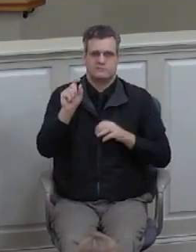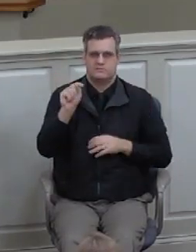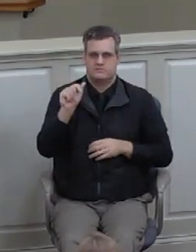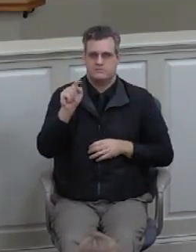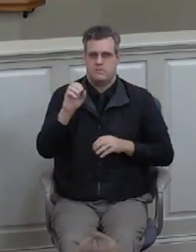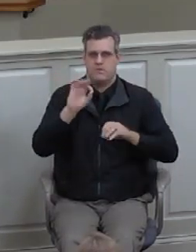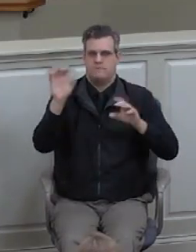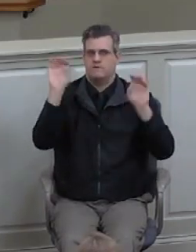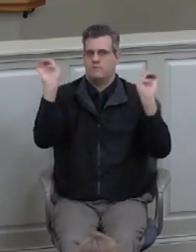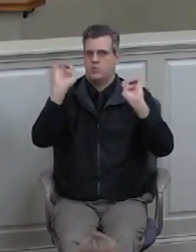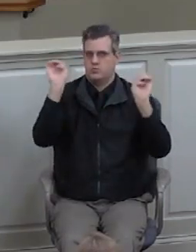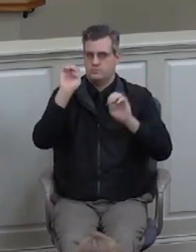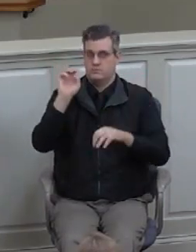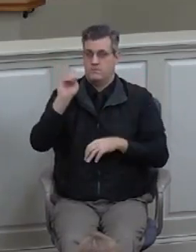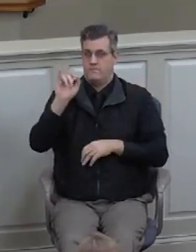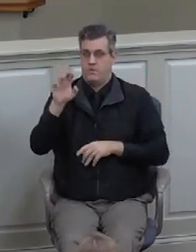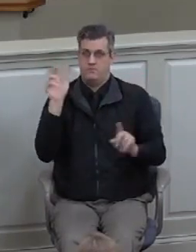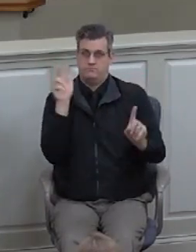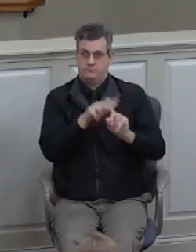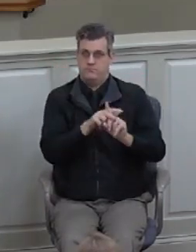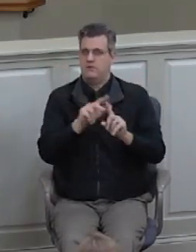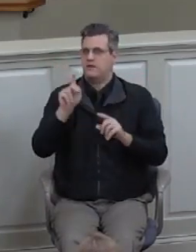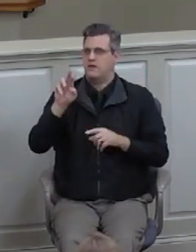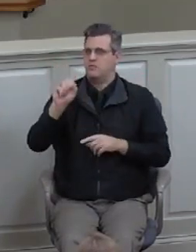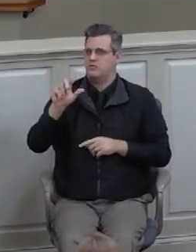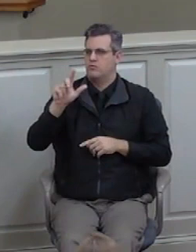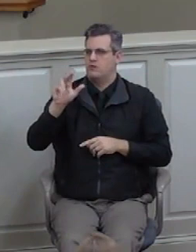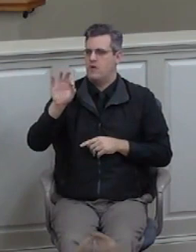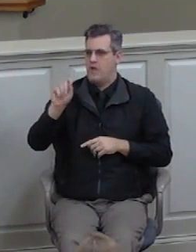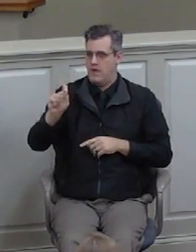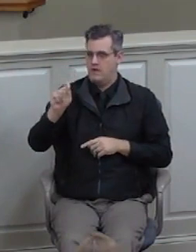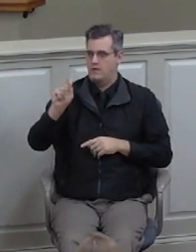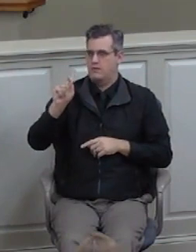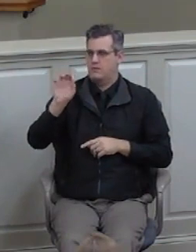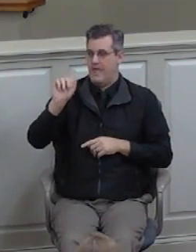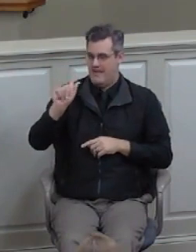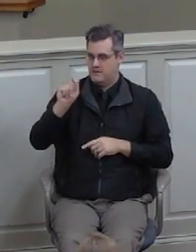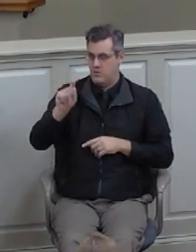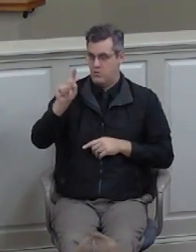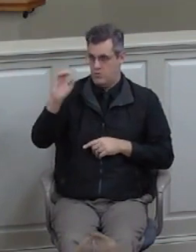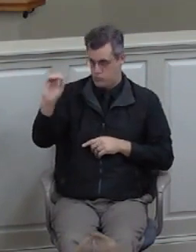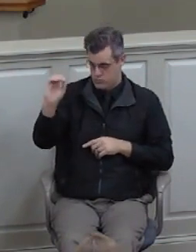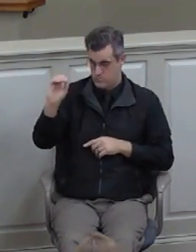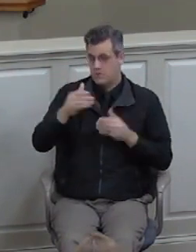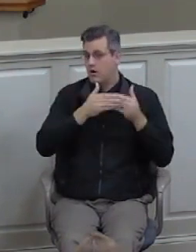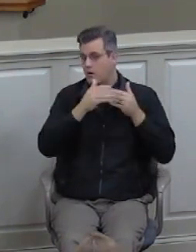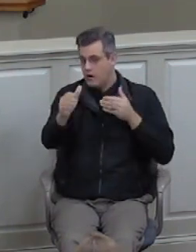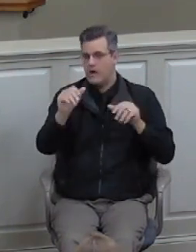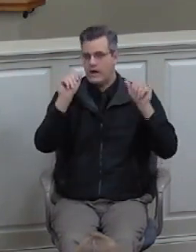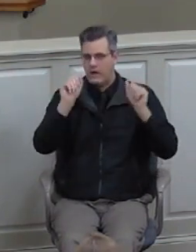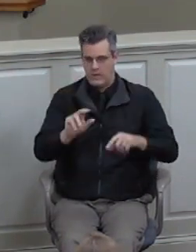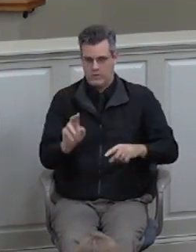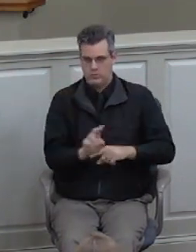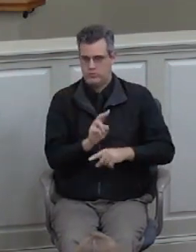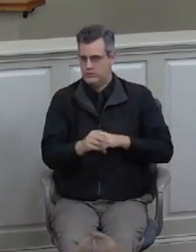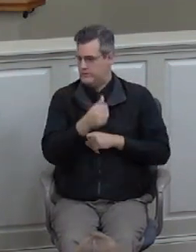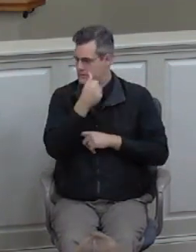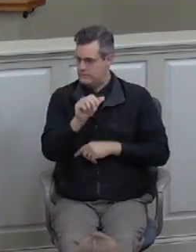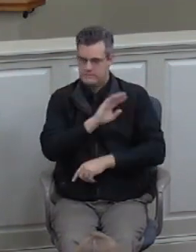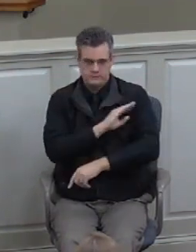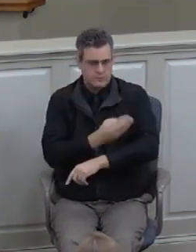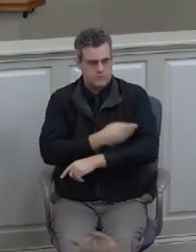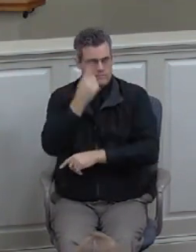as the mayor's designee under KRS 39A.100 and is thereafter designated to exercise any emergency